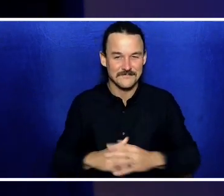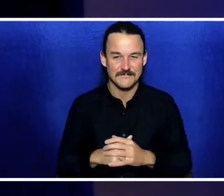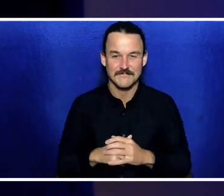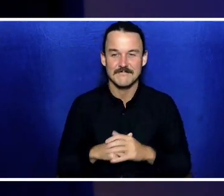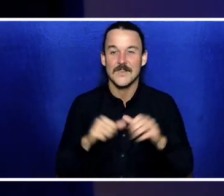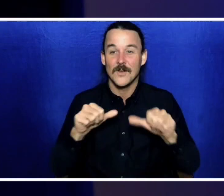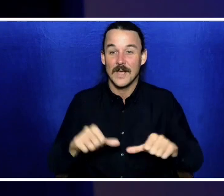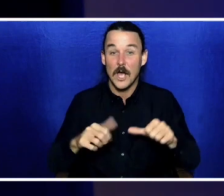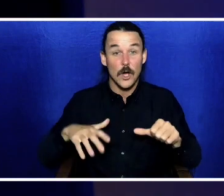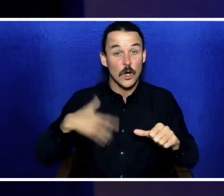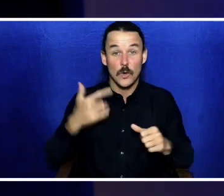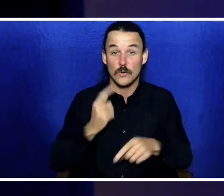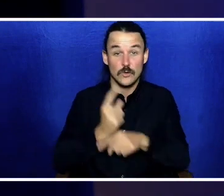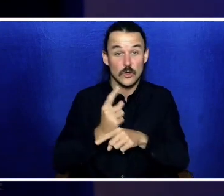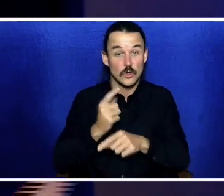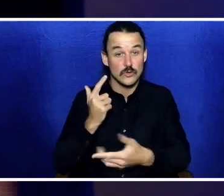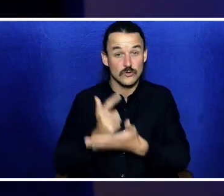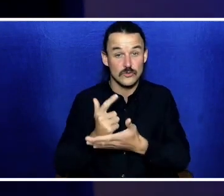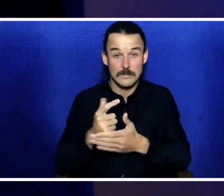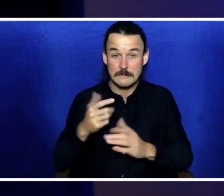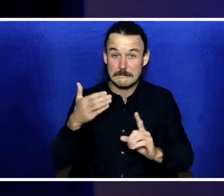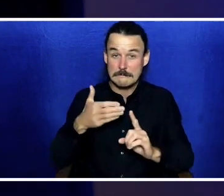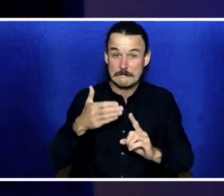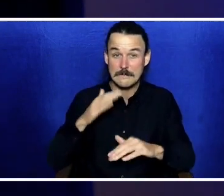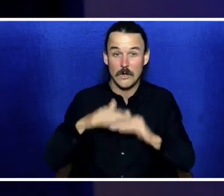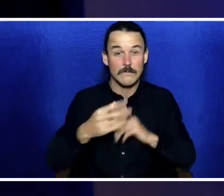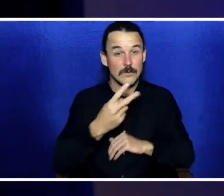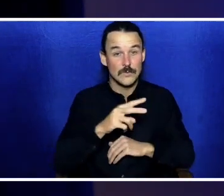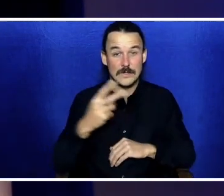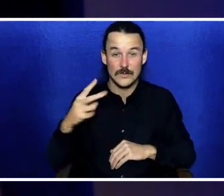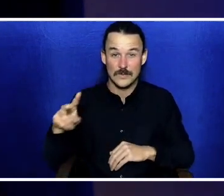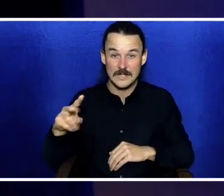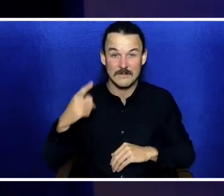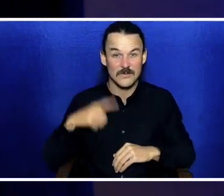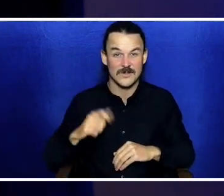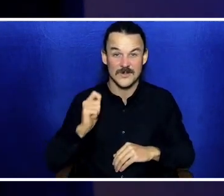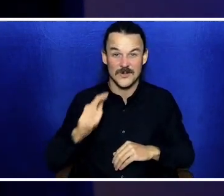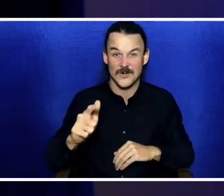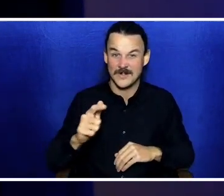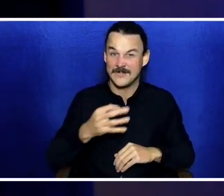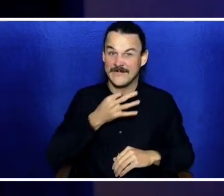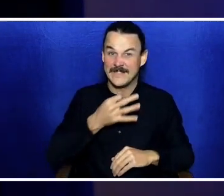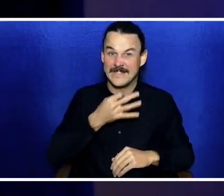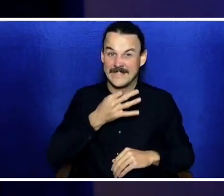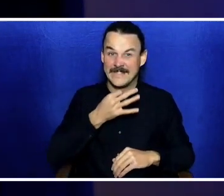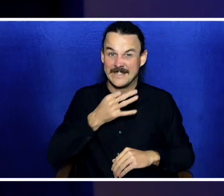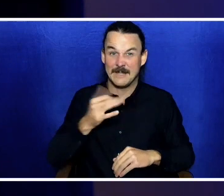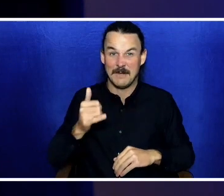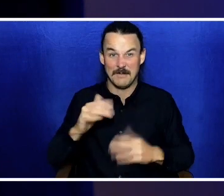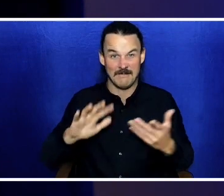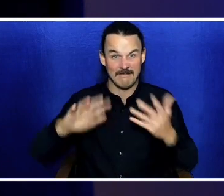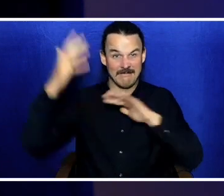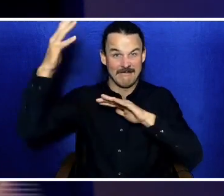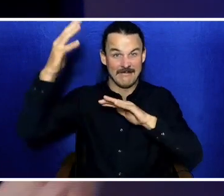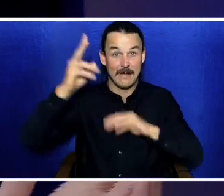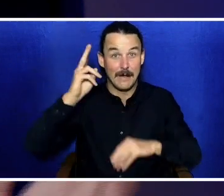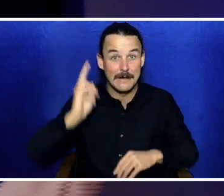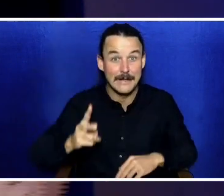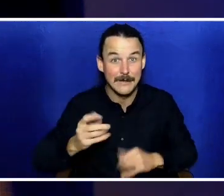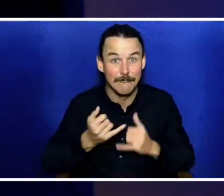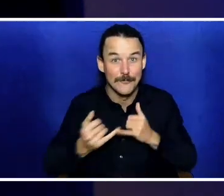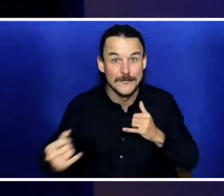plague of locusts live on camera, as entertaining as that would be, let's point our focus to season 2021.